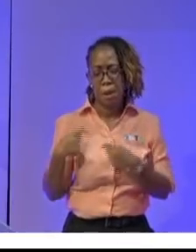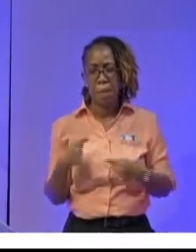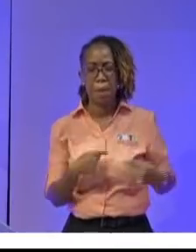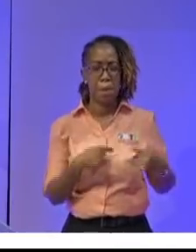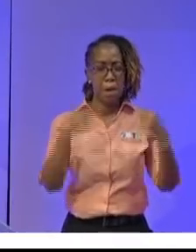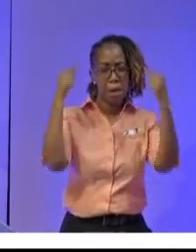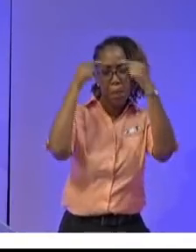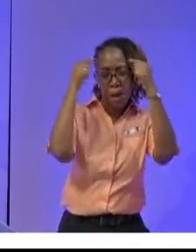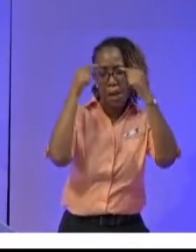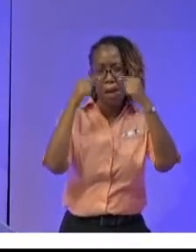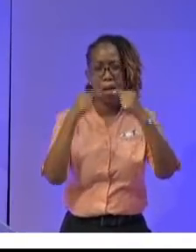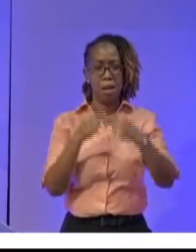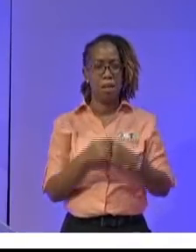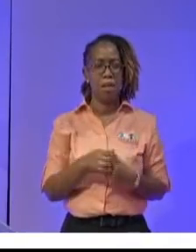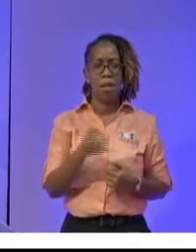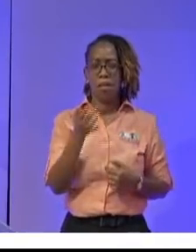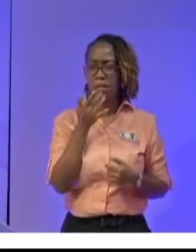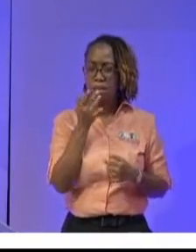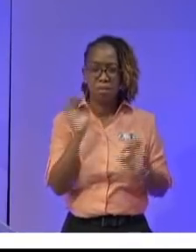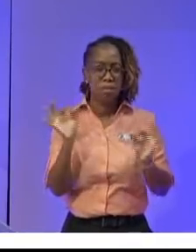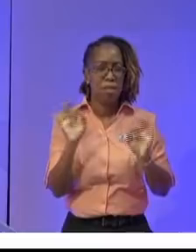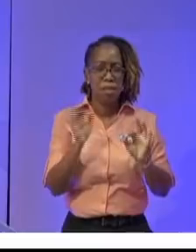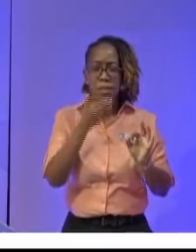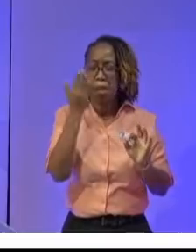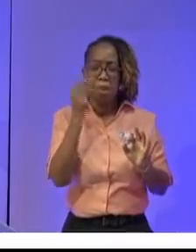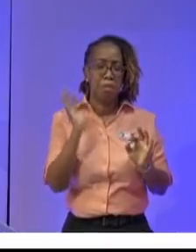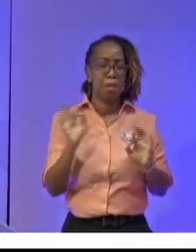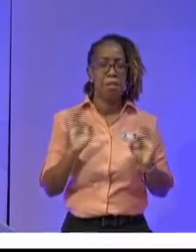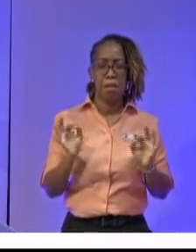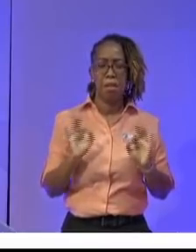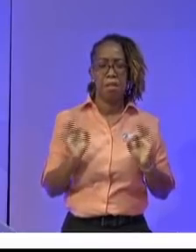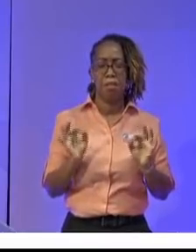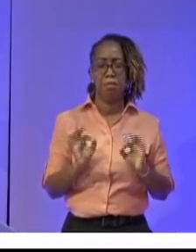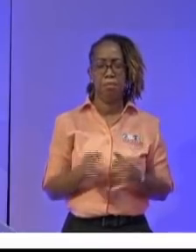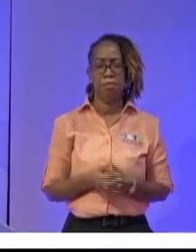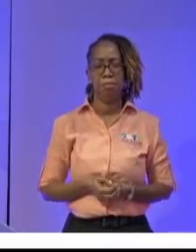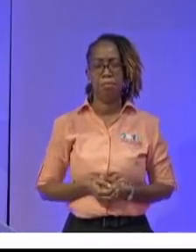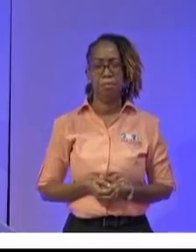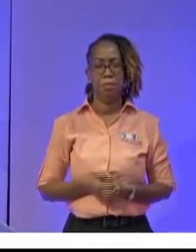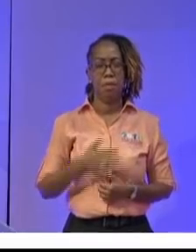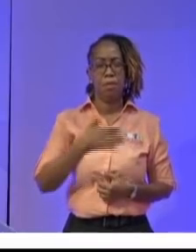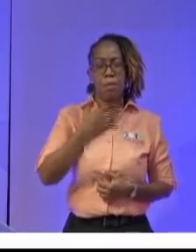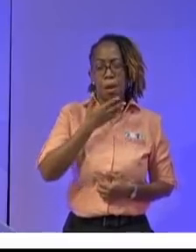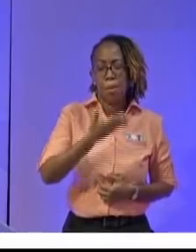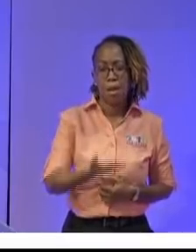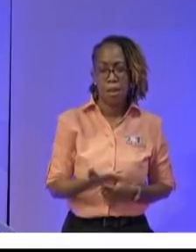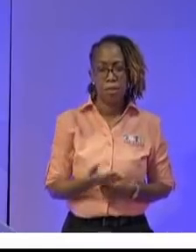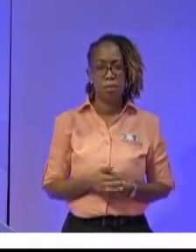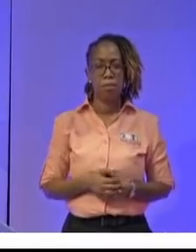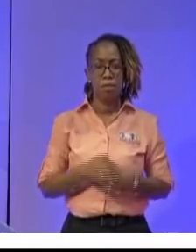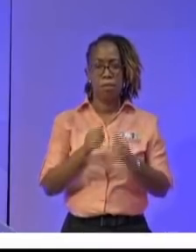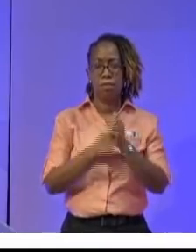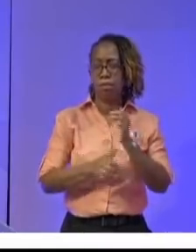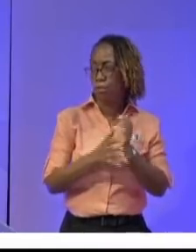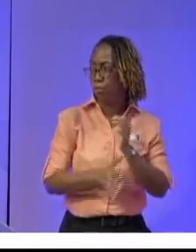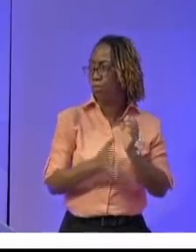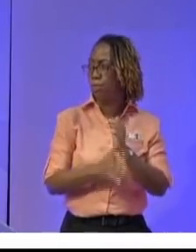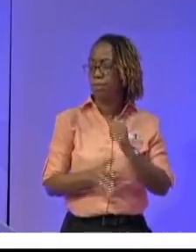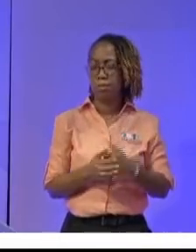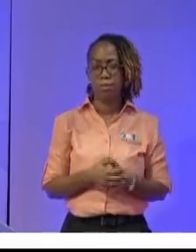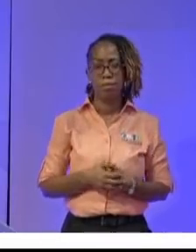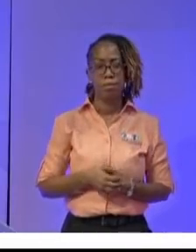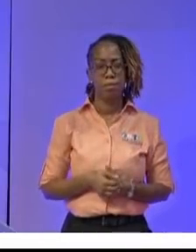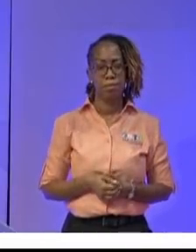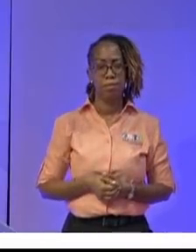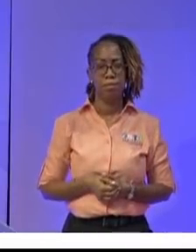taste or smell, sore throat, congestion or runny nose, nausea or vomiting, and diarrhea. Certainly, in terms of shortness of breath